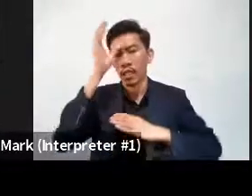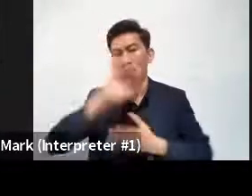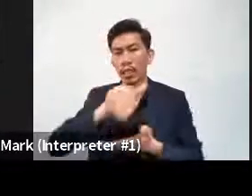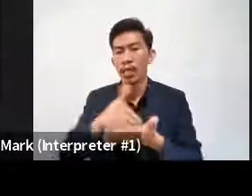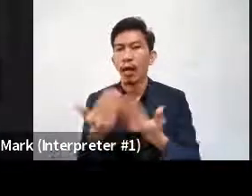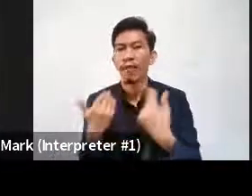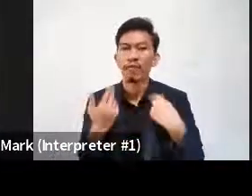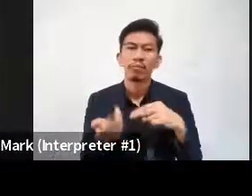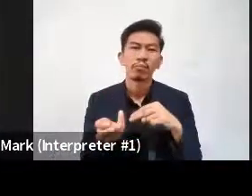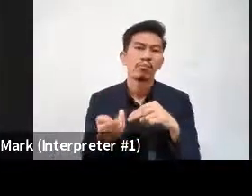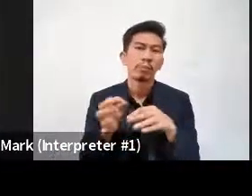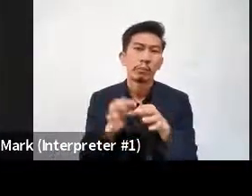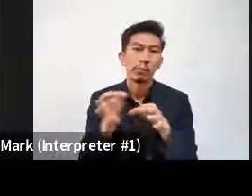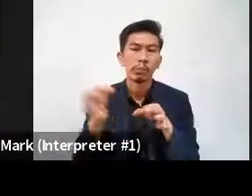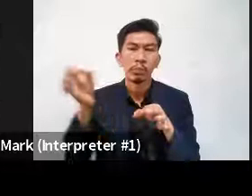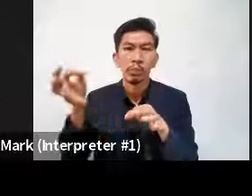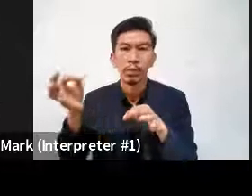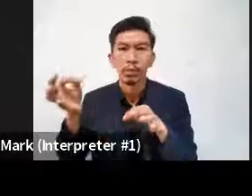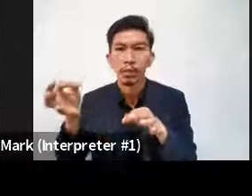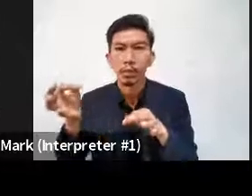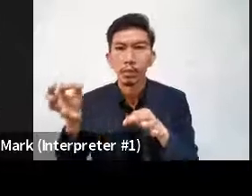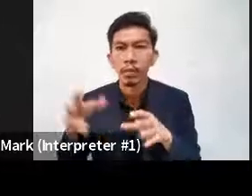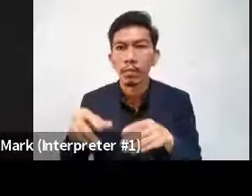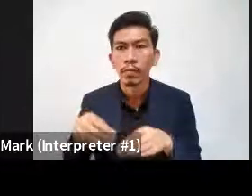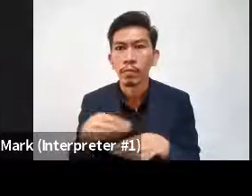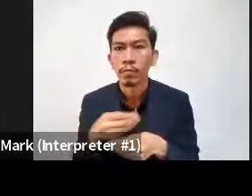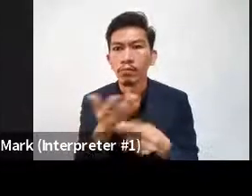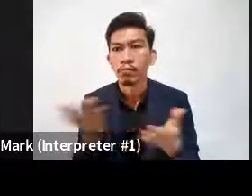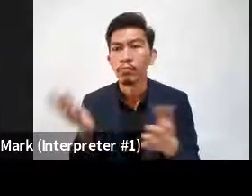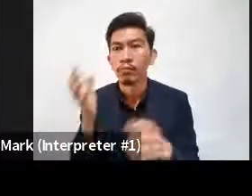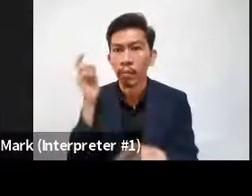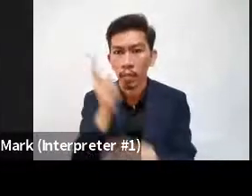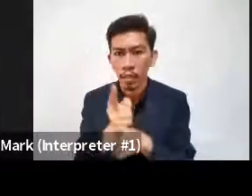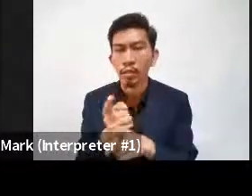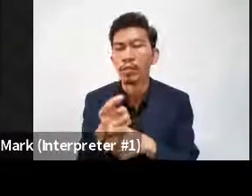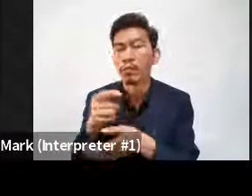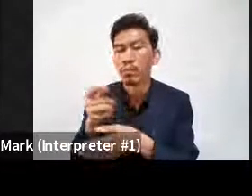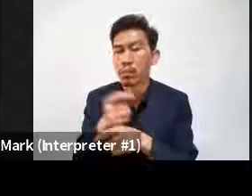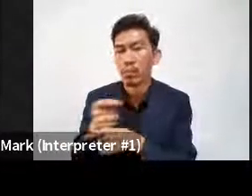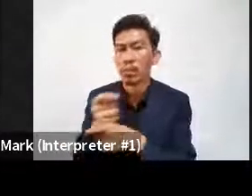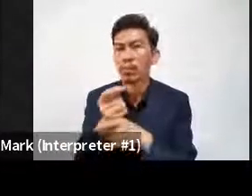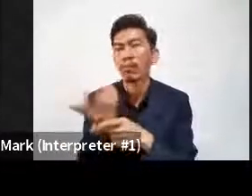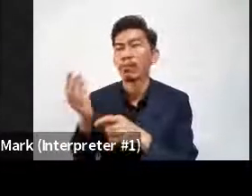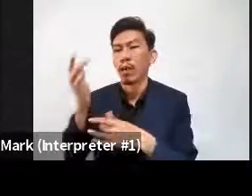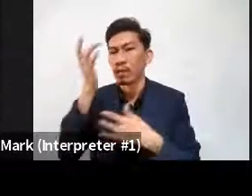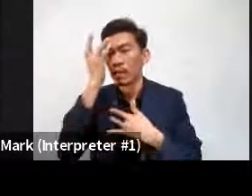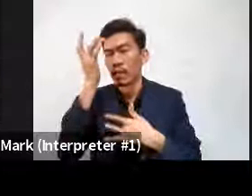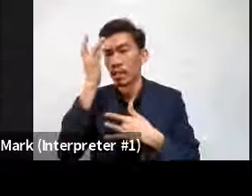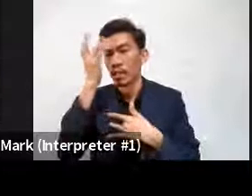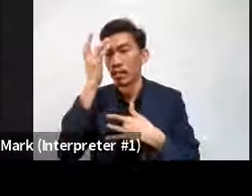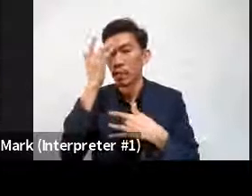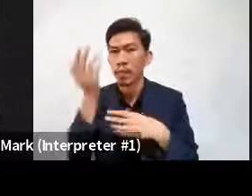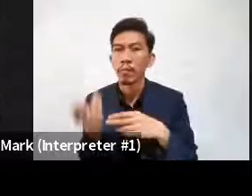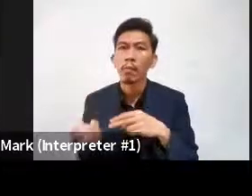in delays of appropriate and adequate treatment, leading to increase in number of disease recurrence, relapse, and